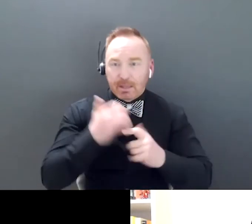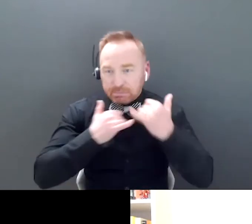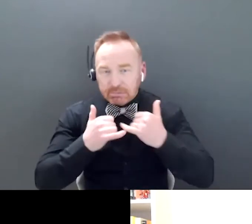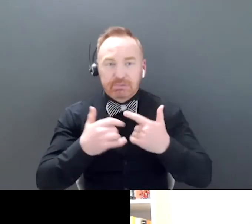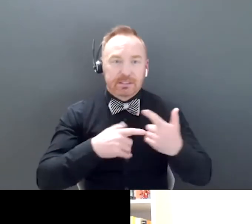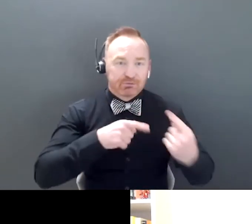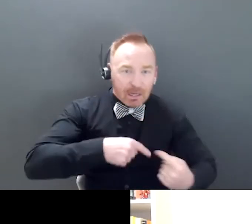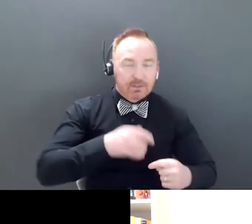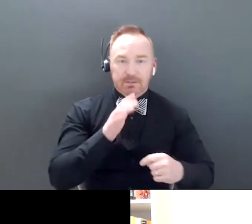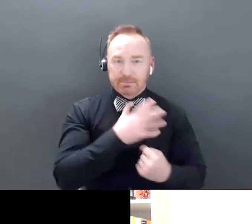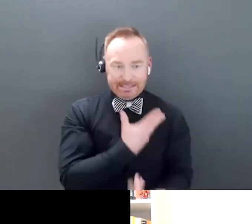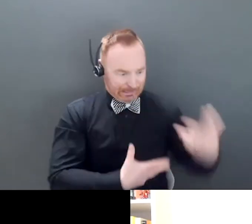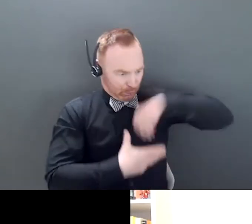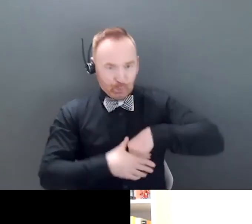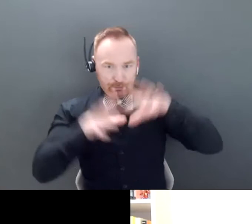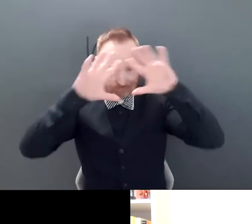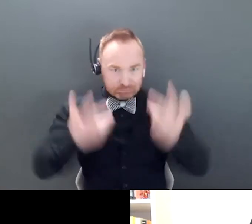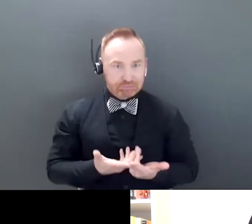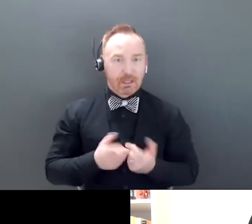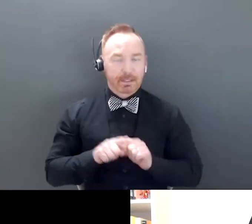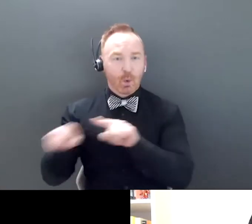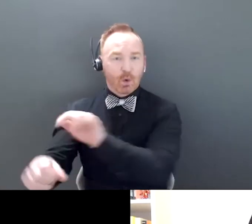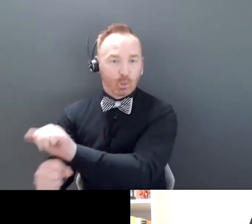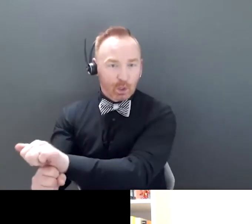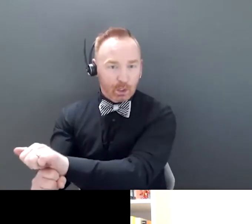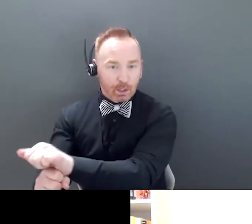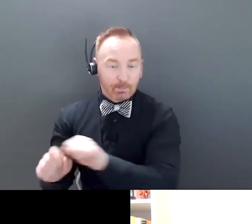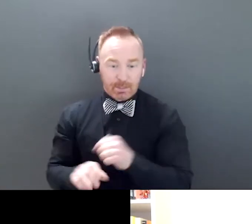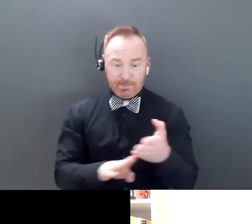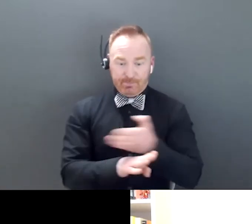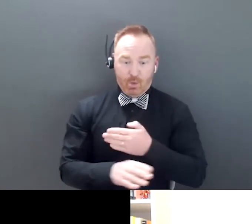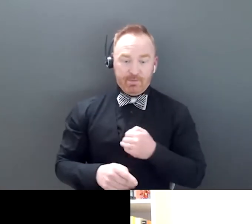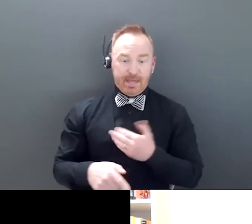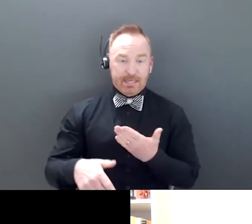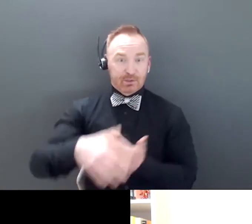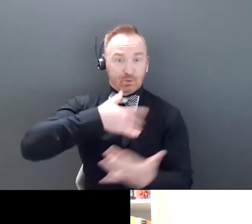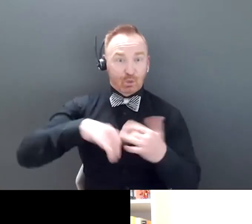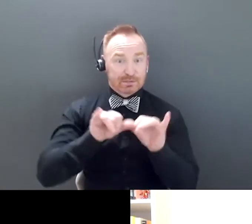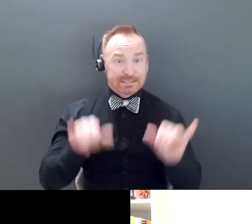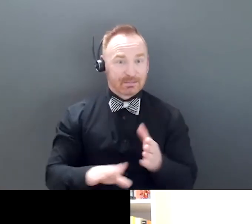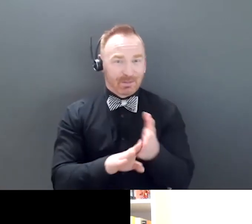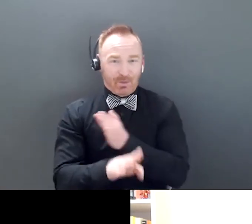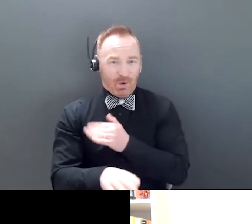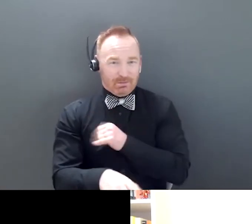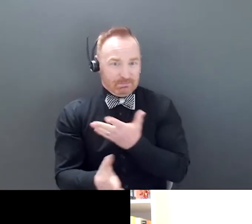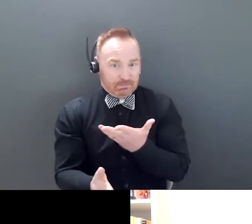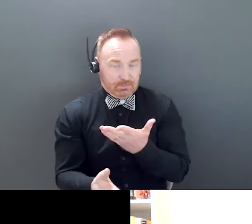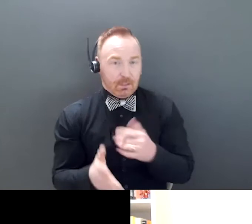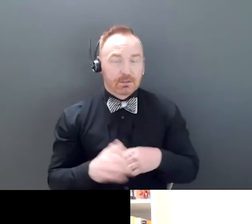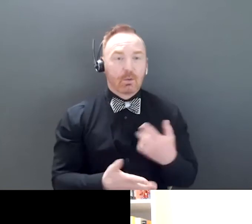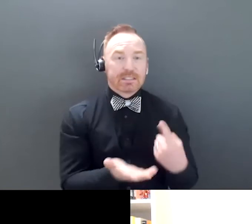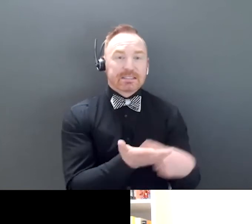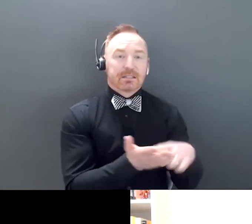social systems that they've just never had to do that before. And so when we talk about disability inclusion